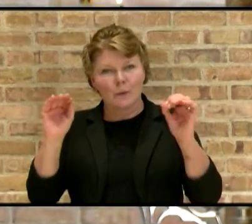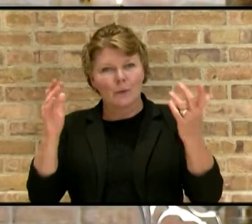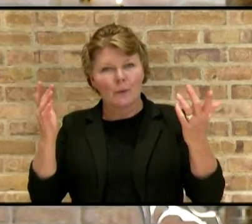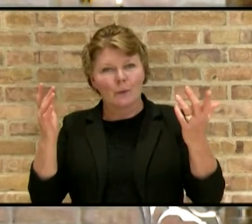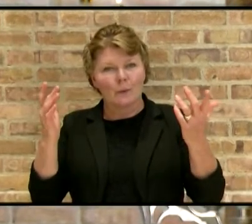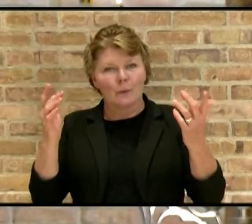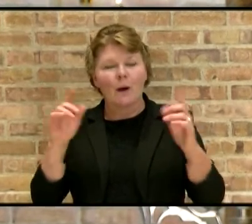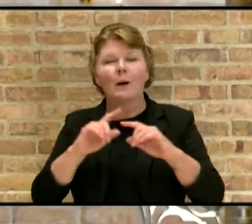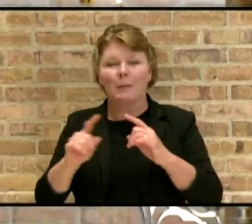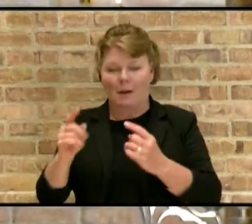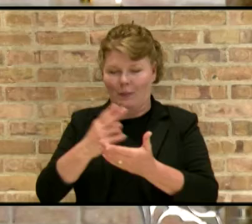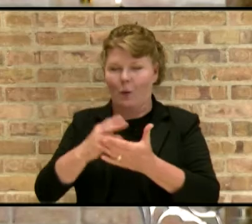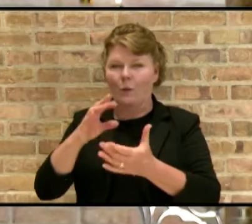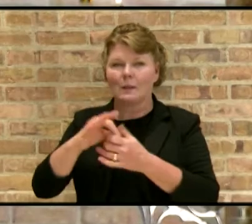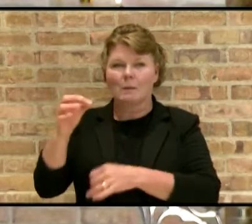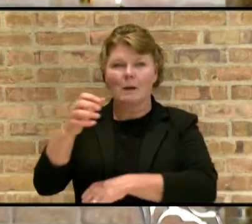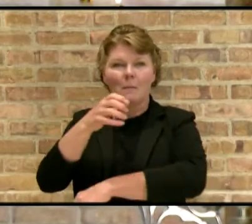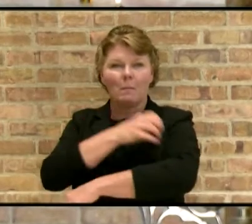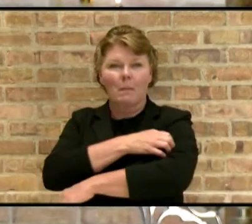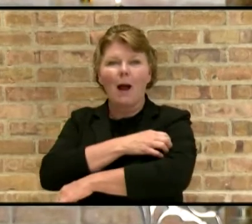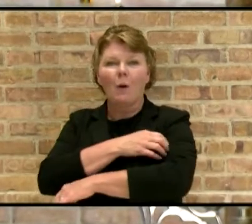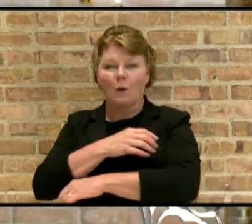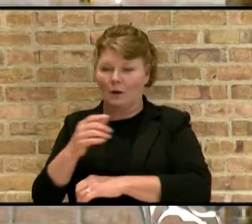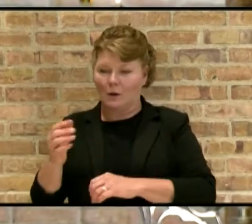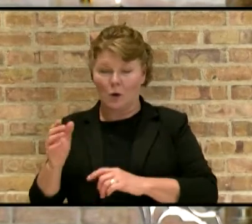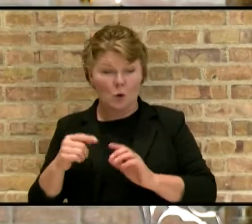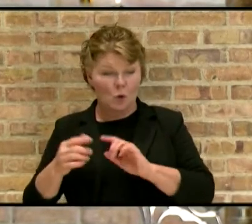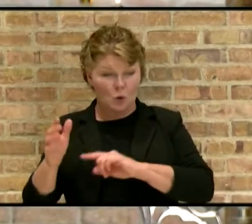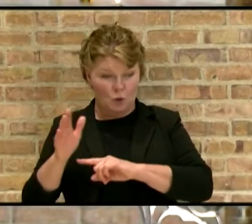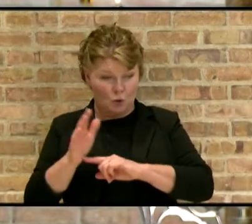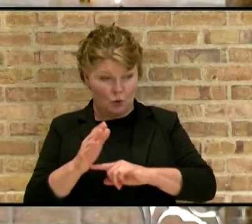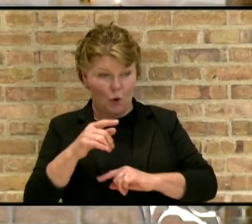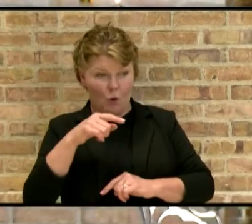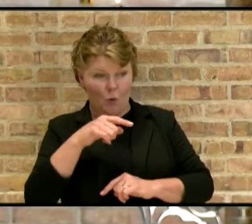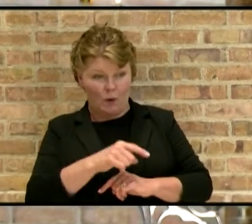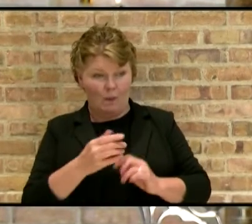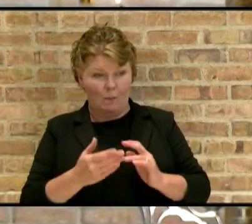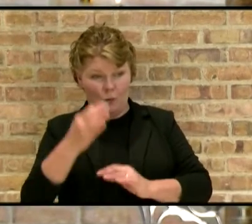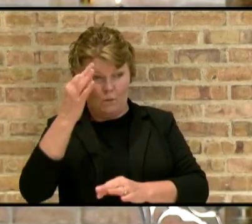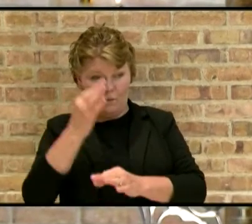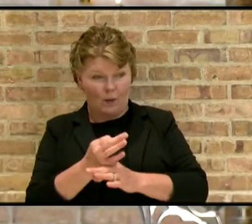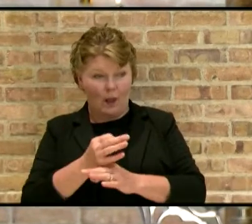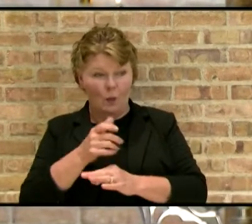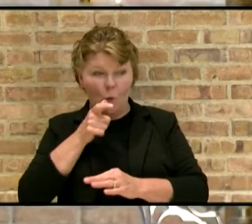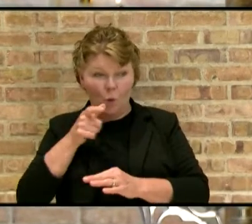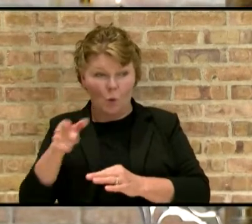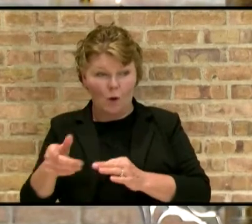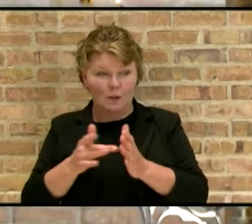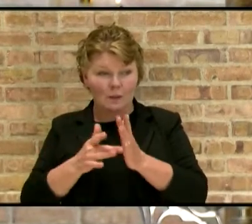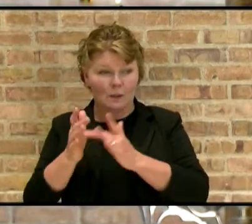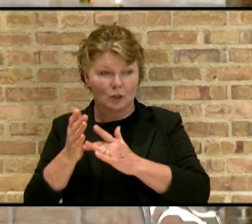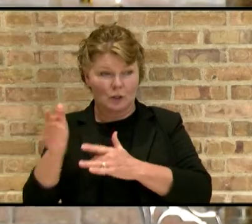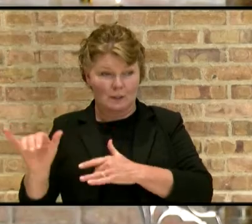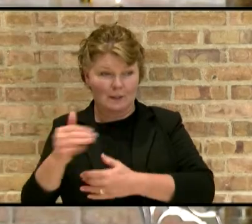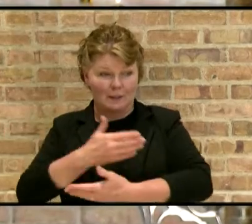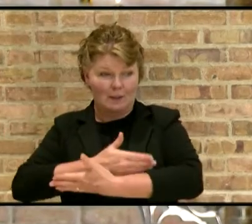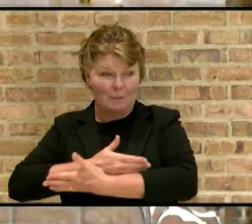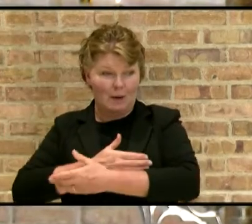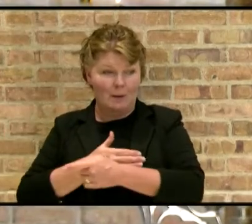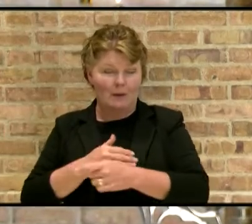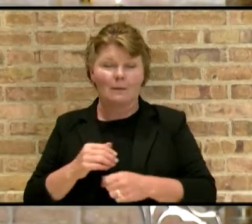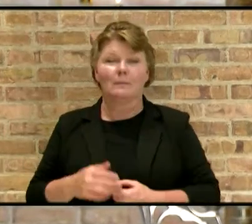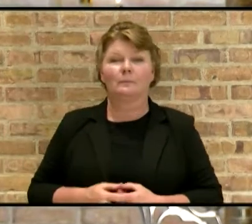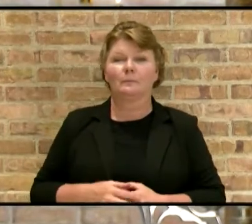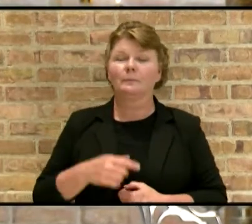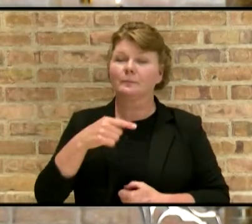was the power of the Holy Spirit who showed Simeon by faith who this child was. Our text said